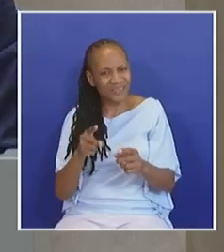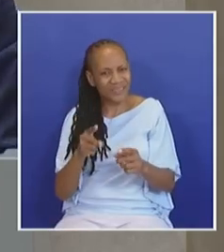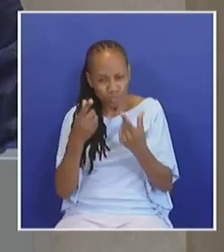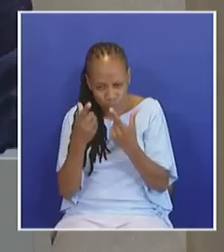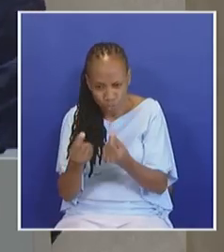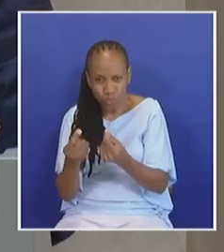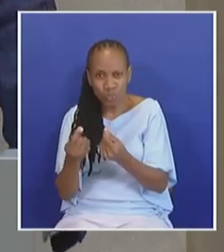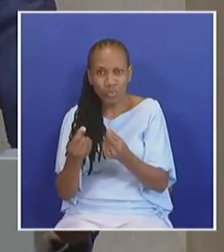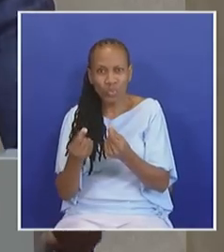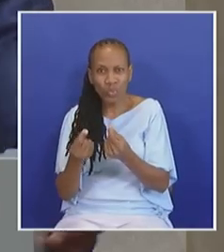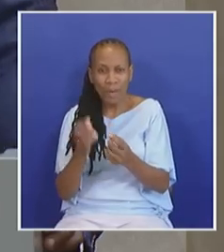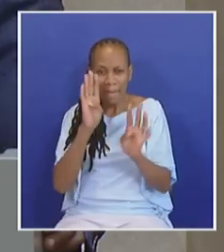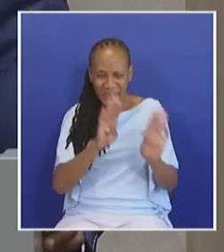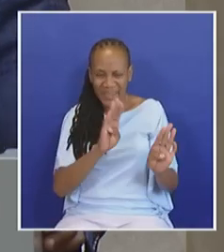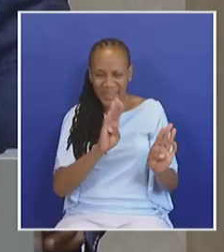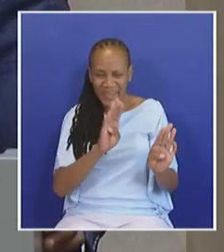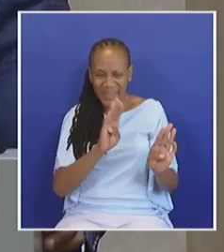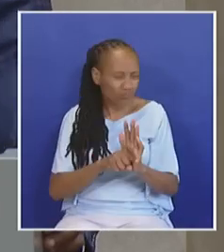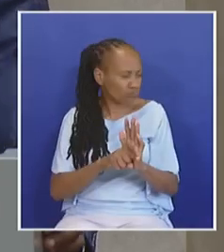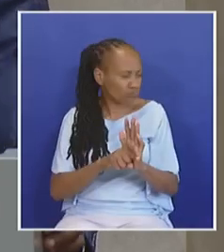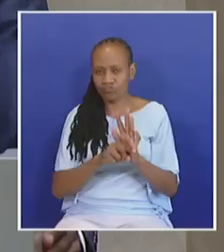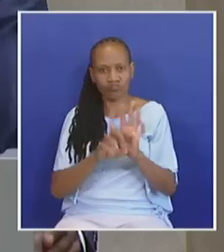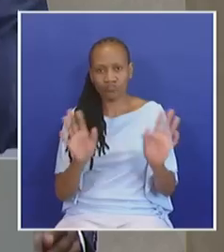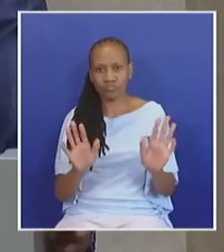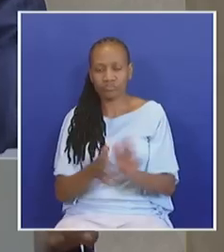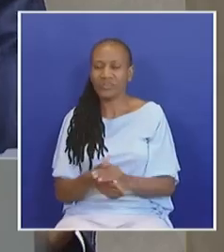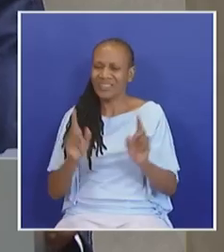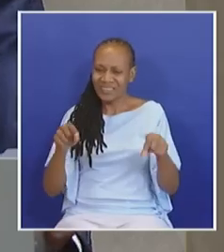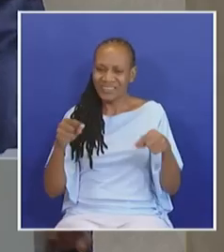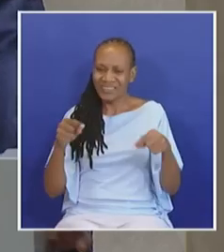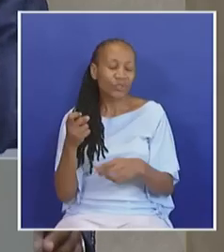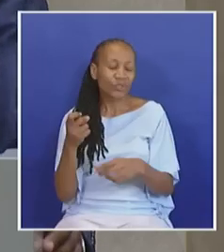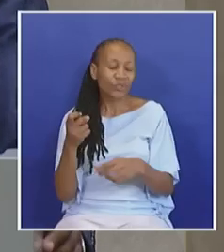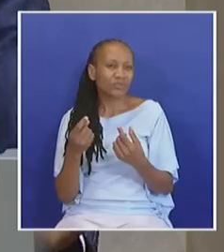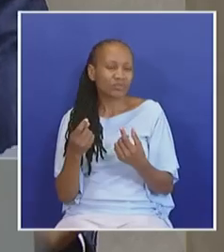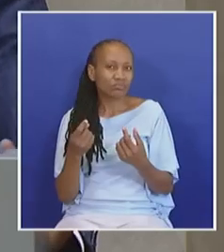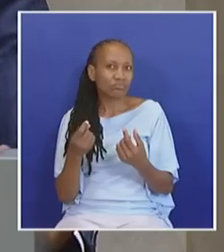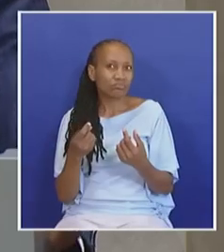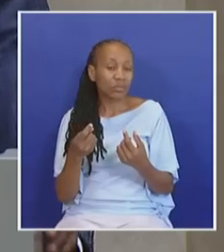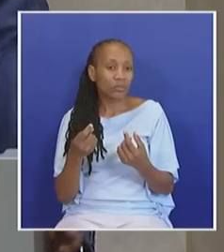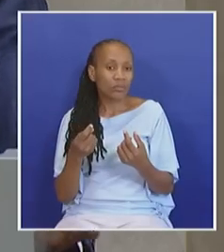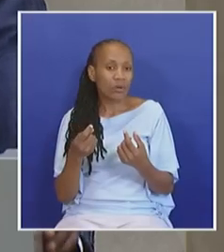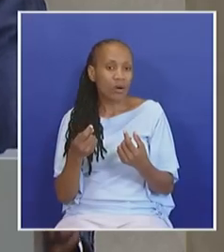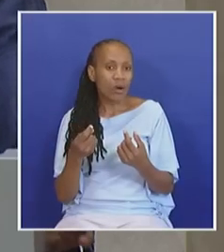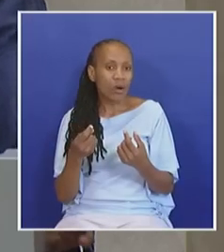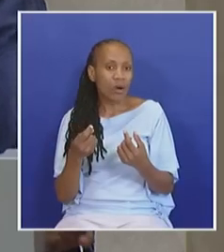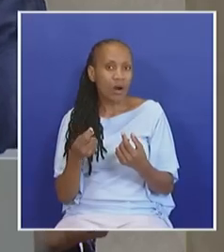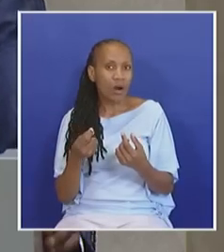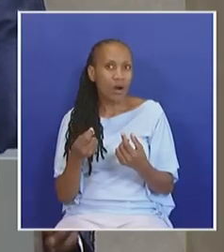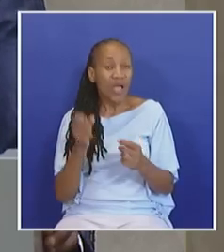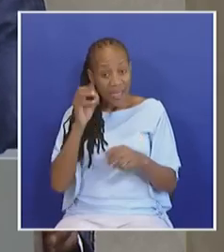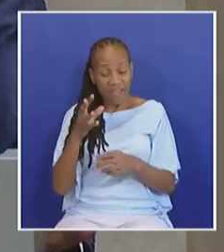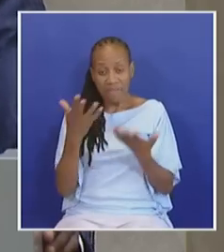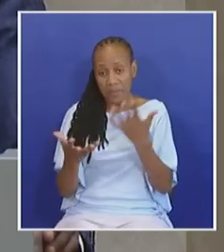to unbecoming behavior. Chairperson, it will not be easy, but I'm convinced that if we can find some way to remove